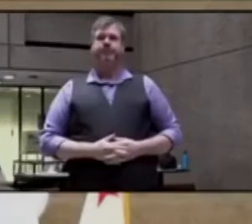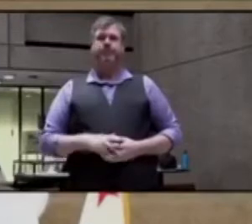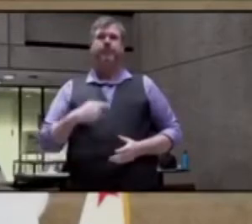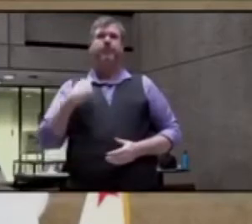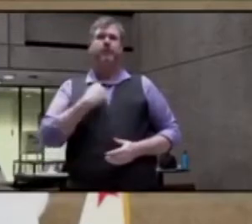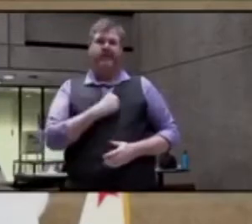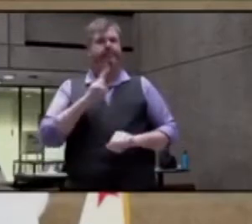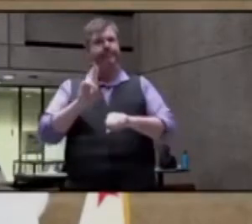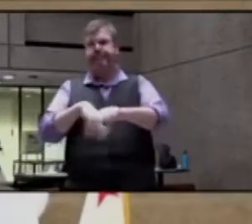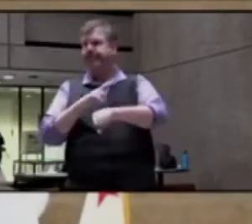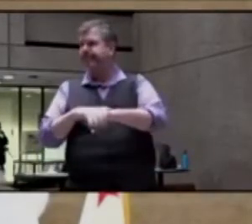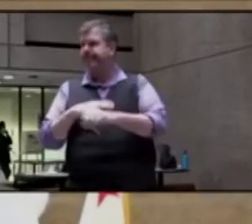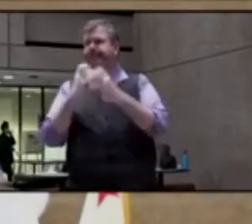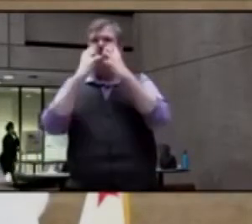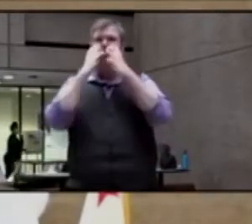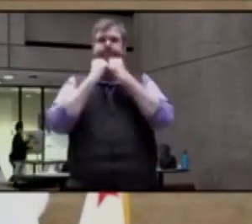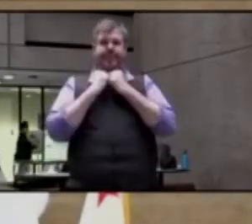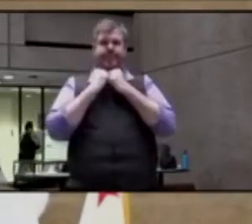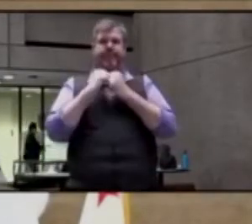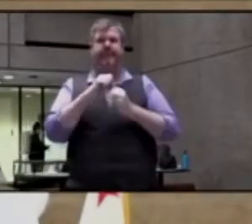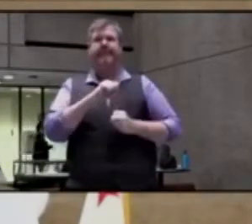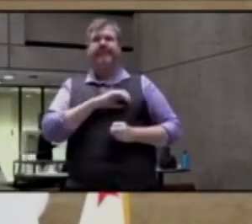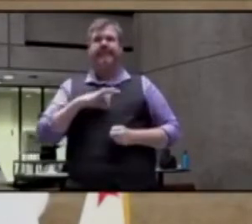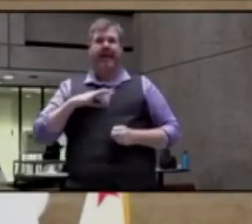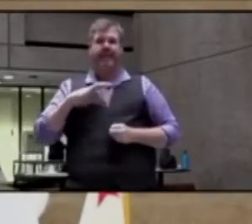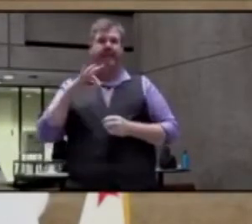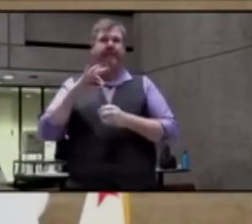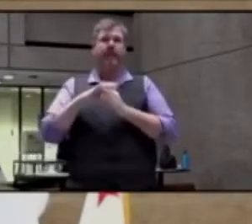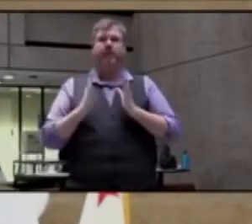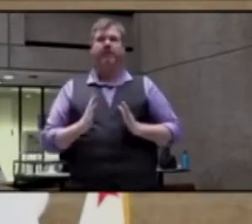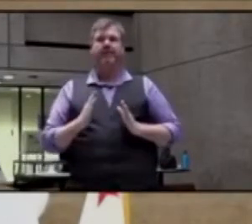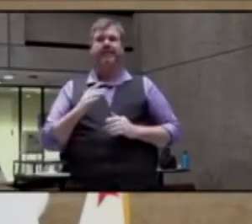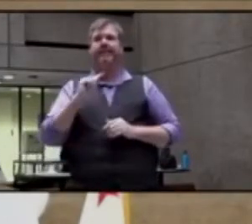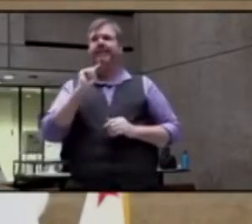very seriously here, and we're all set up and ready